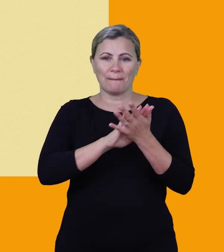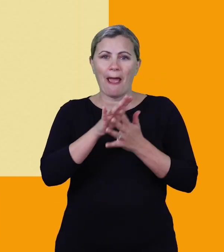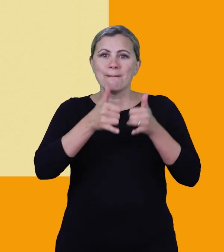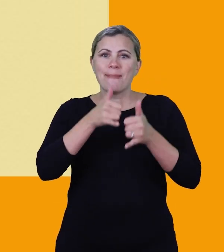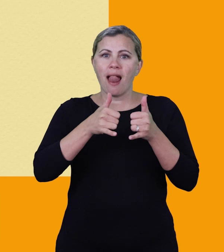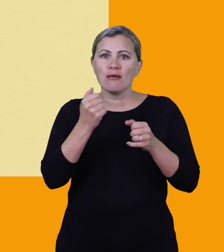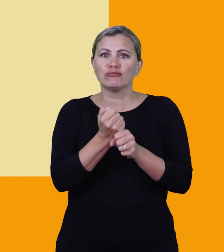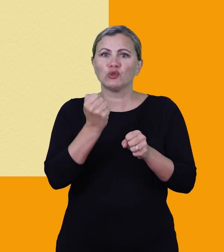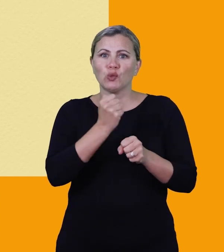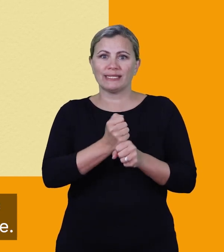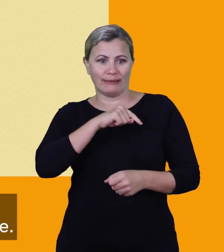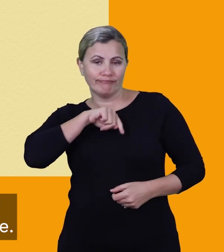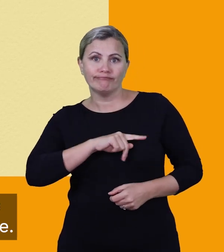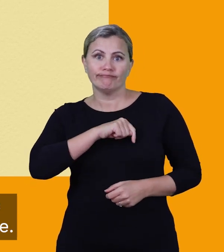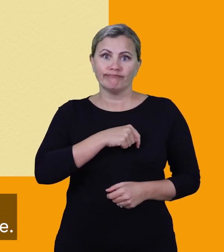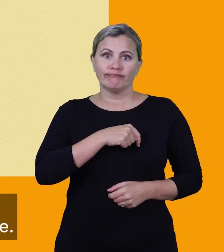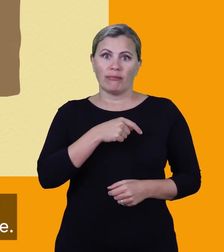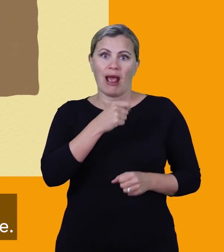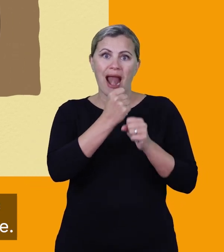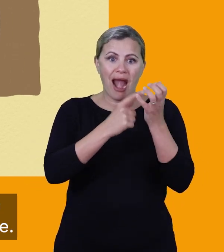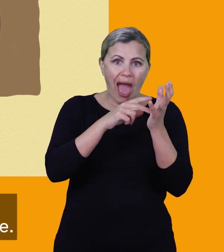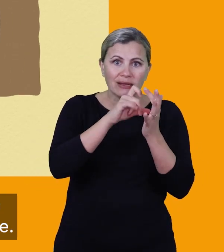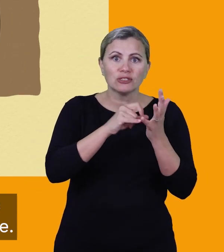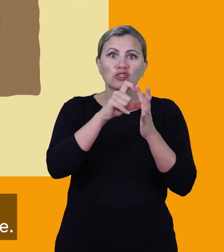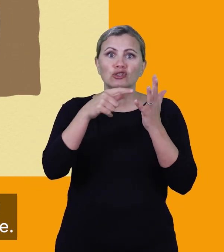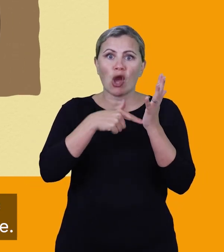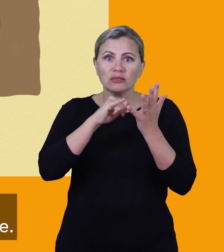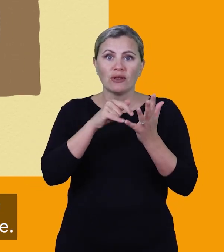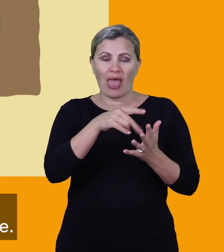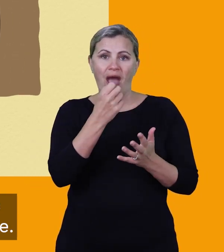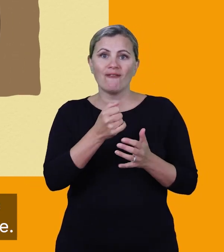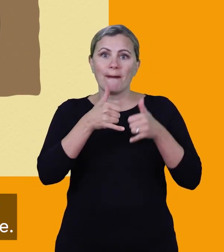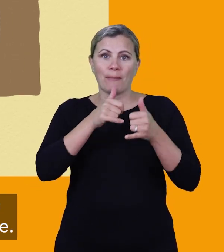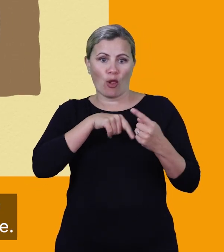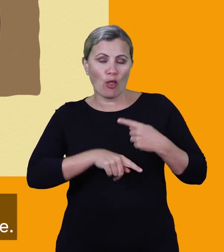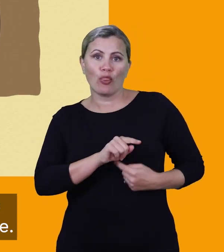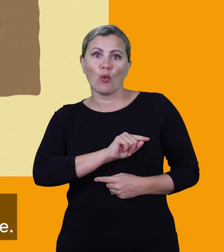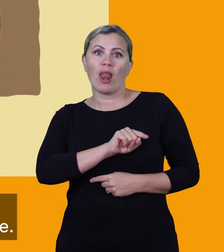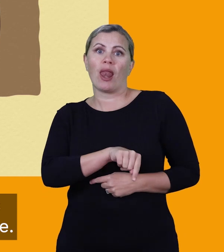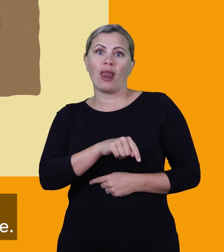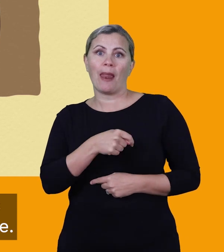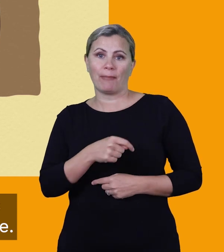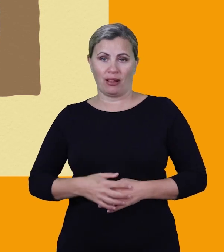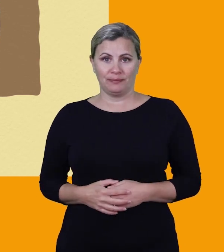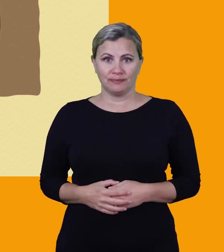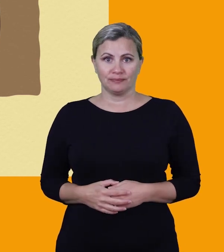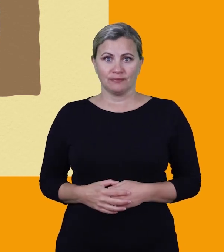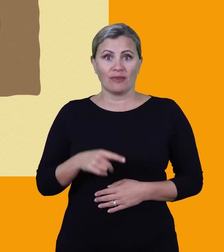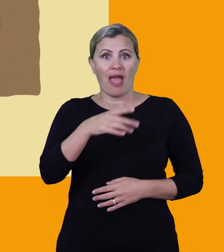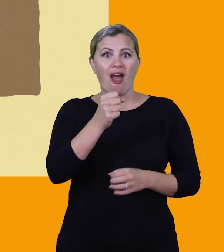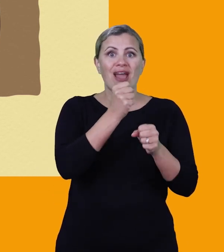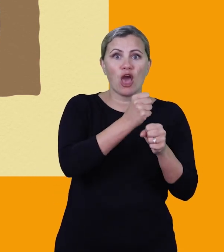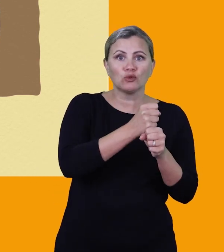Breasts are made up of lobules, milk-producing glands, and ducts, tubes that carry milk to the nipple. These are